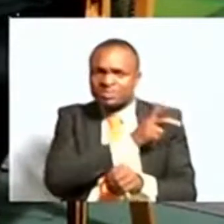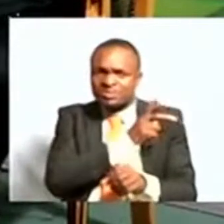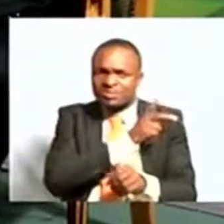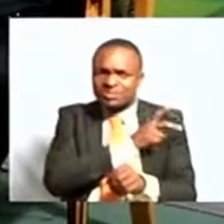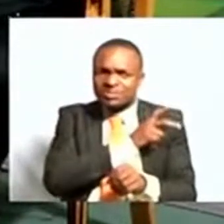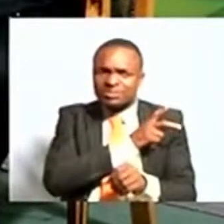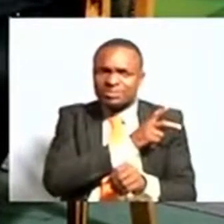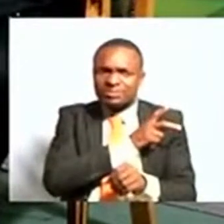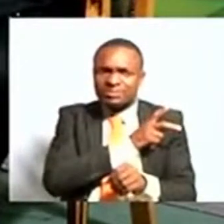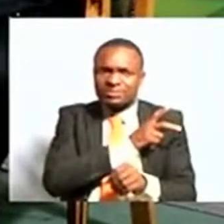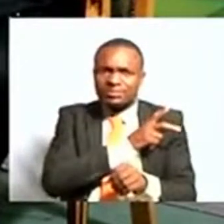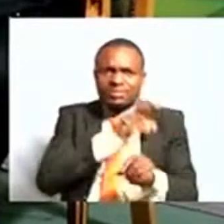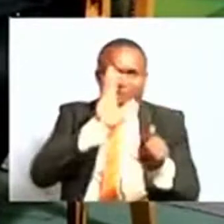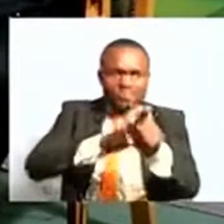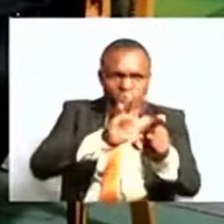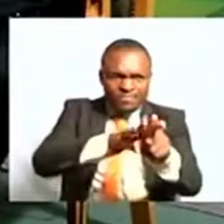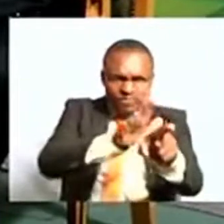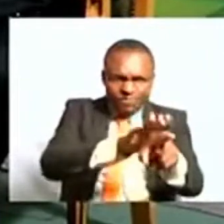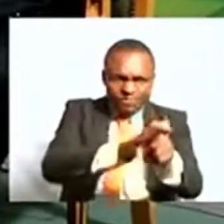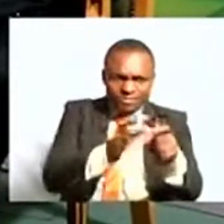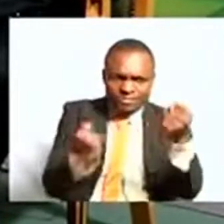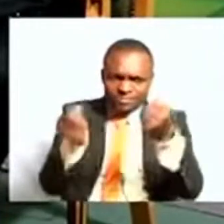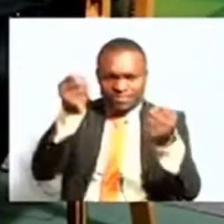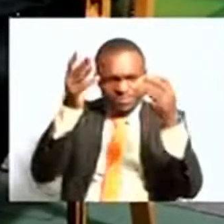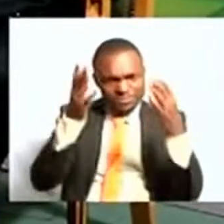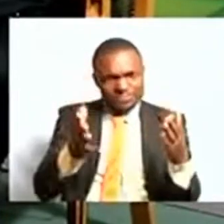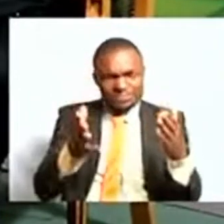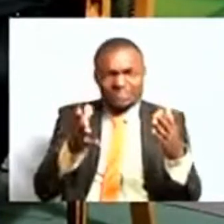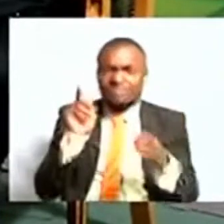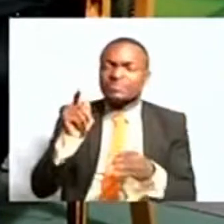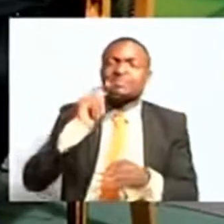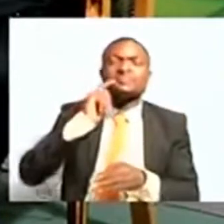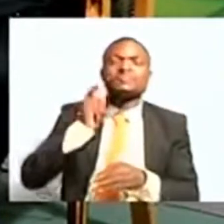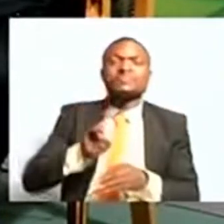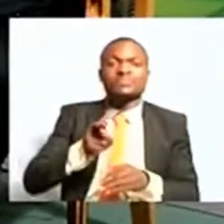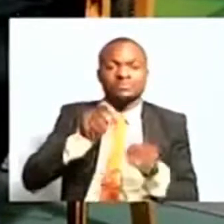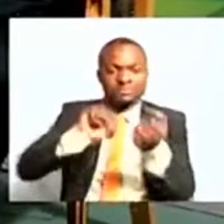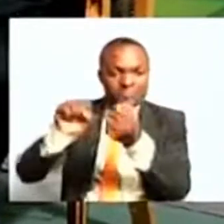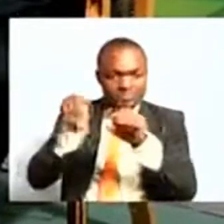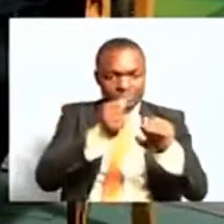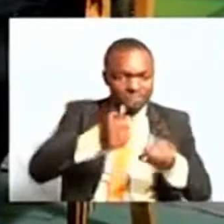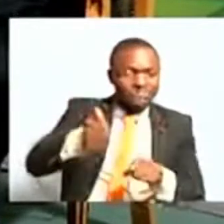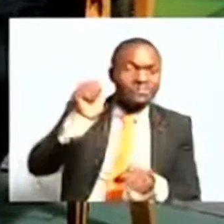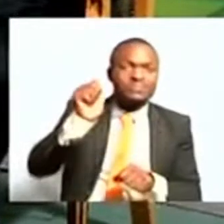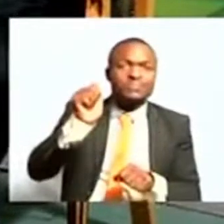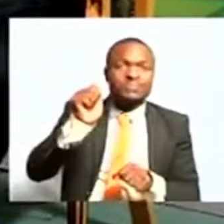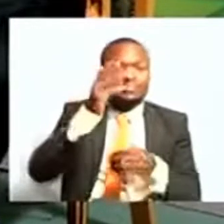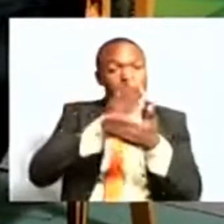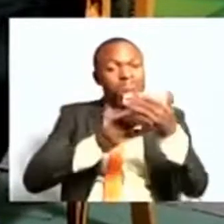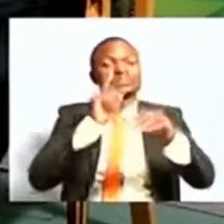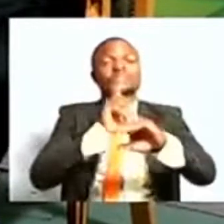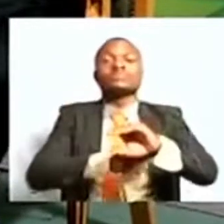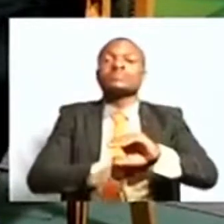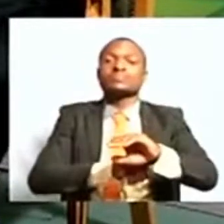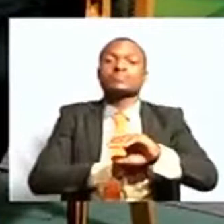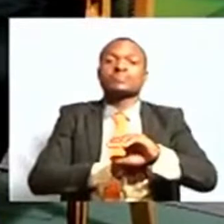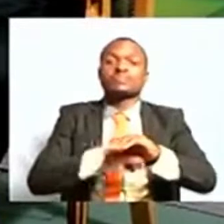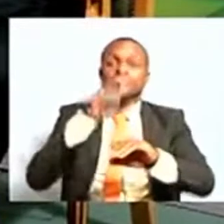driver. Sometimes to see that maybe he needs to protect himself, to see that sometimes that's